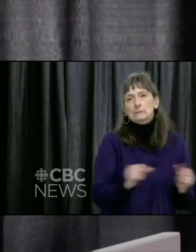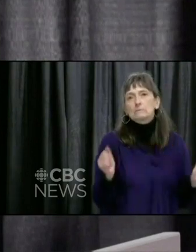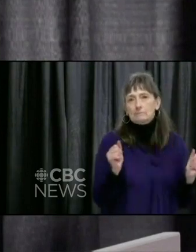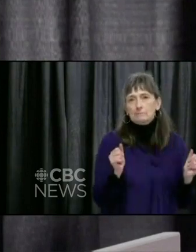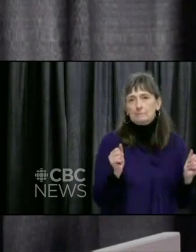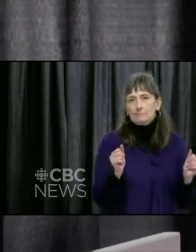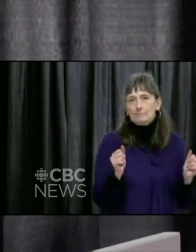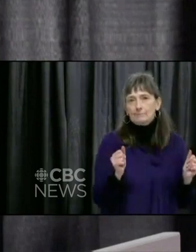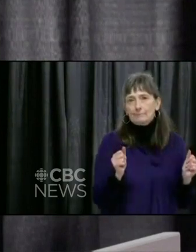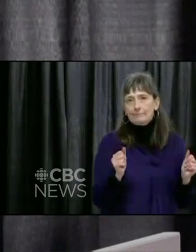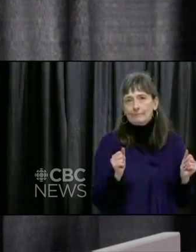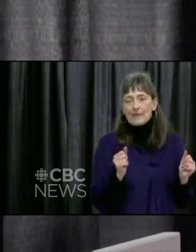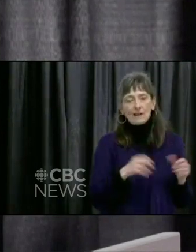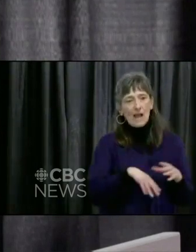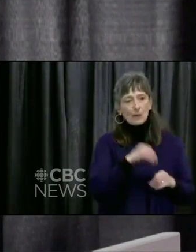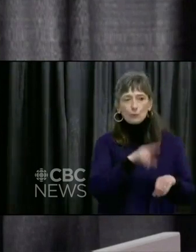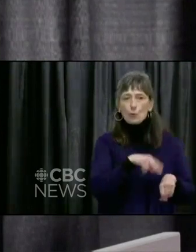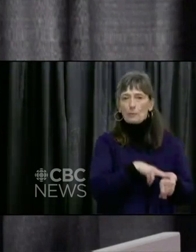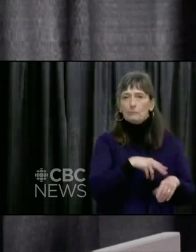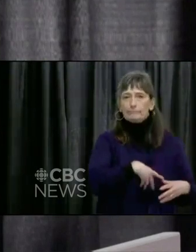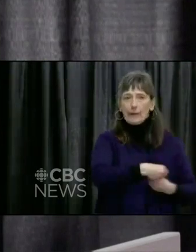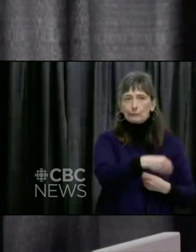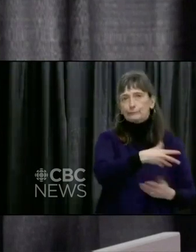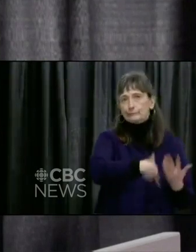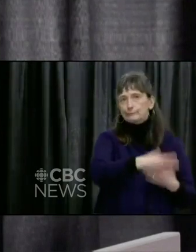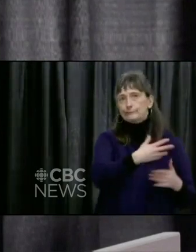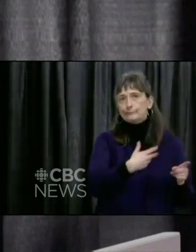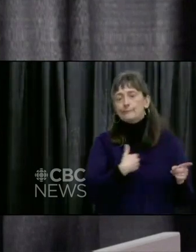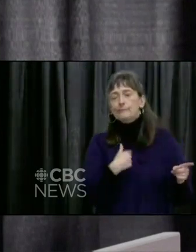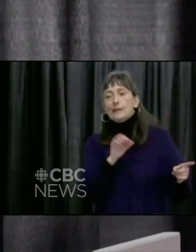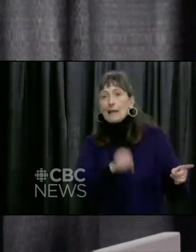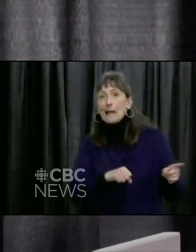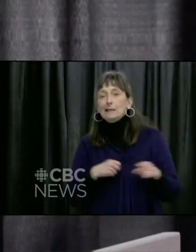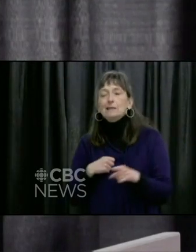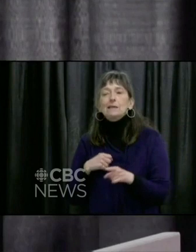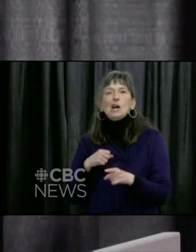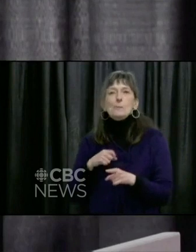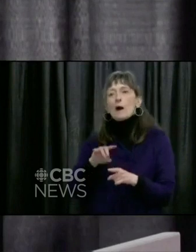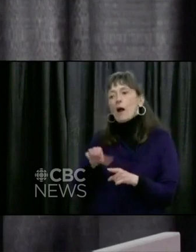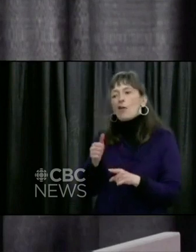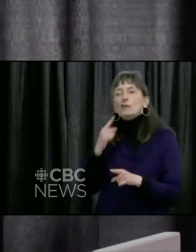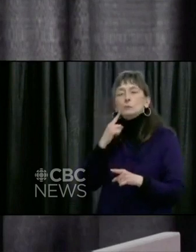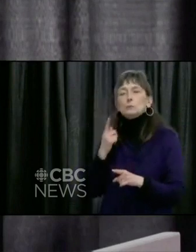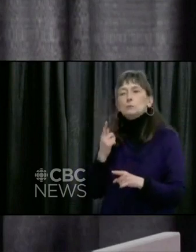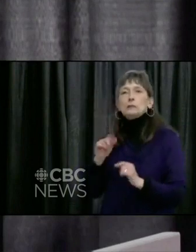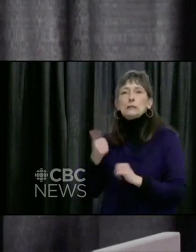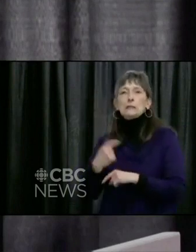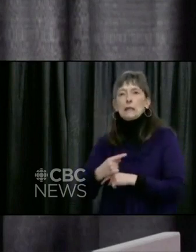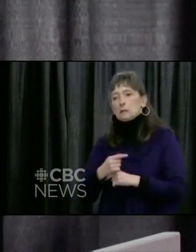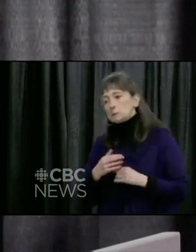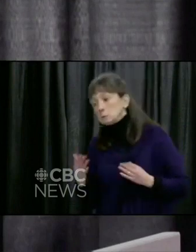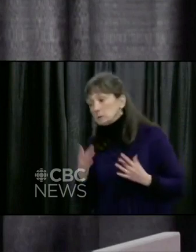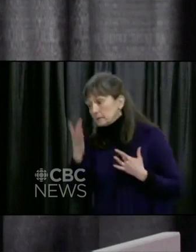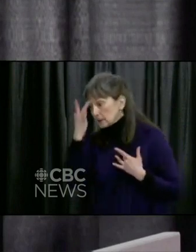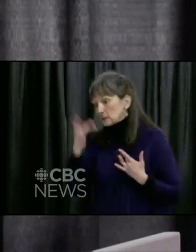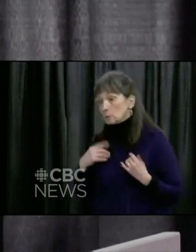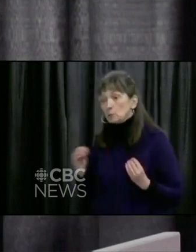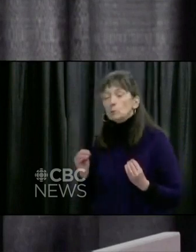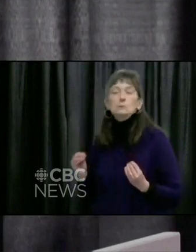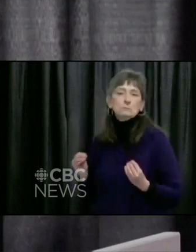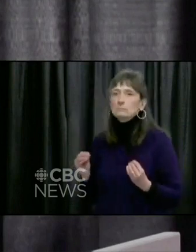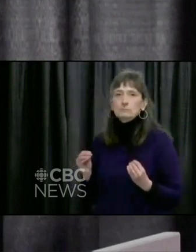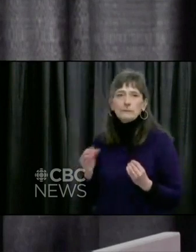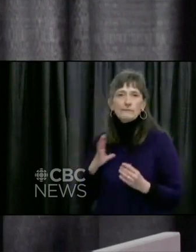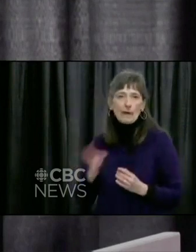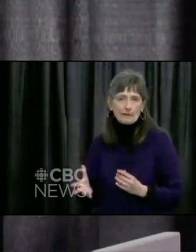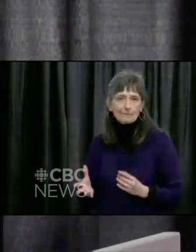in the community and carry on as they did before. So that's the difference. We also have that same criteria for healthcare